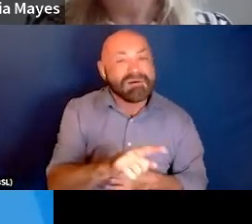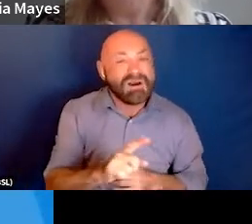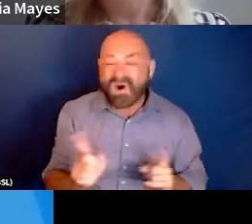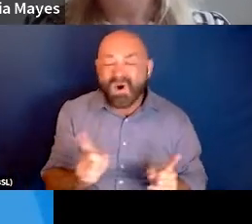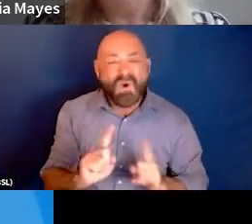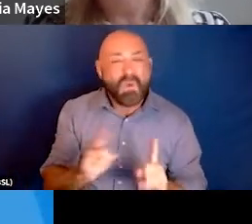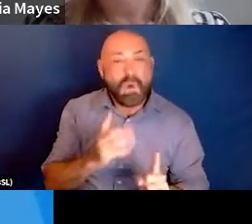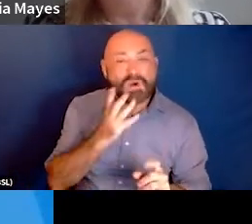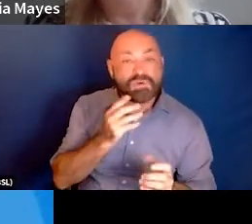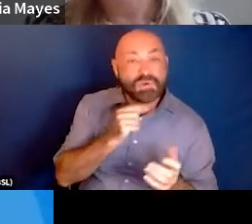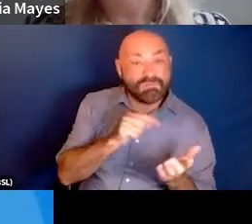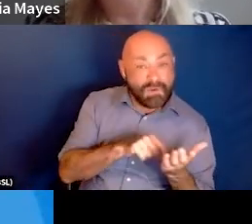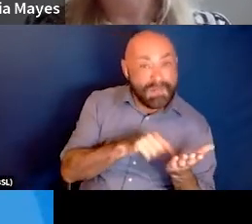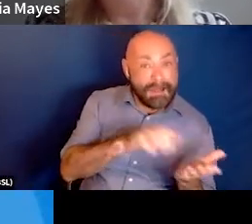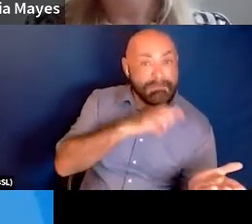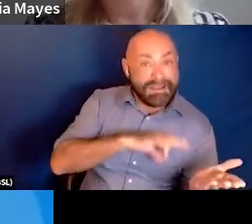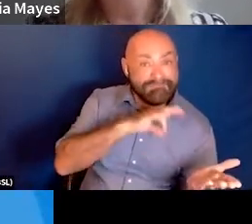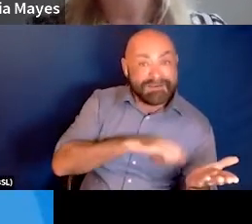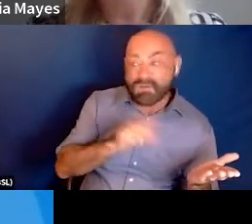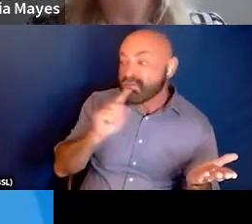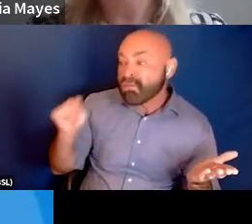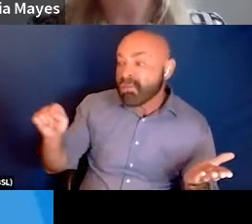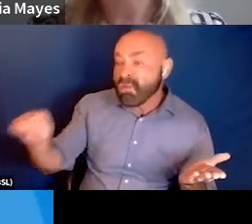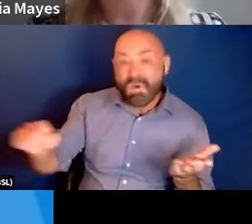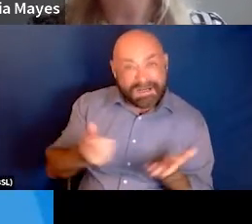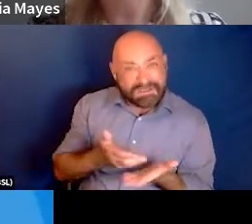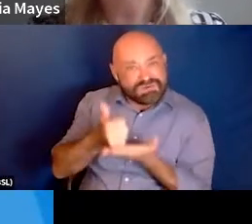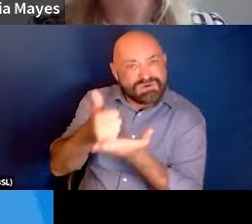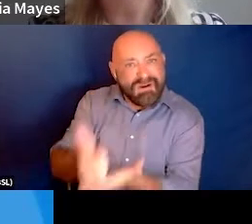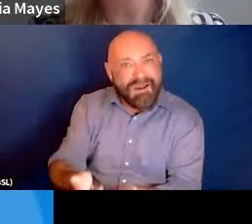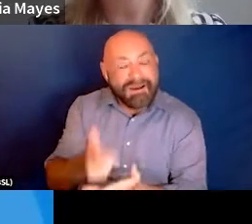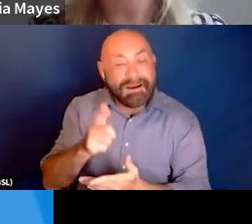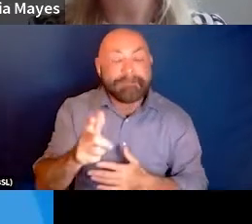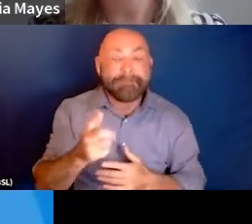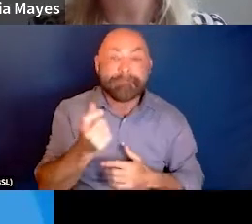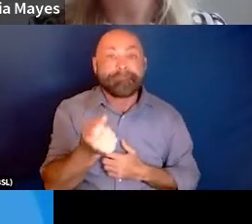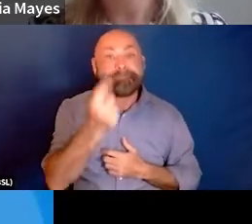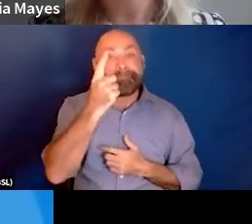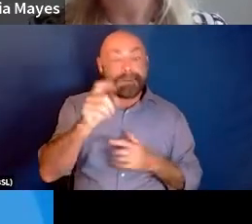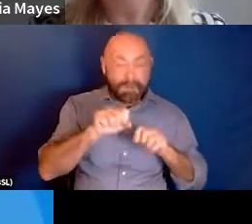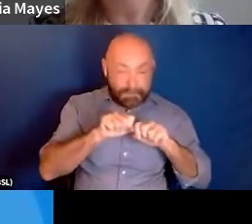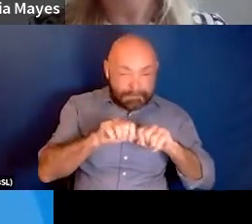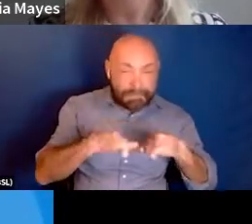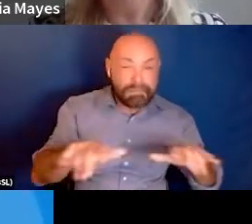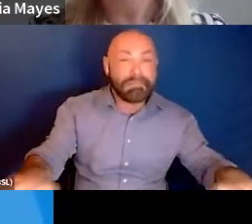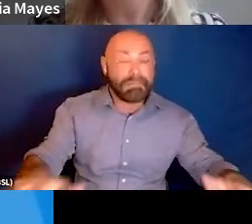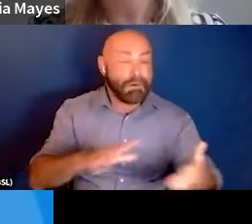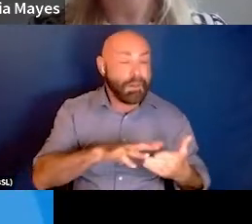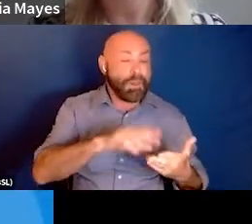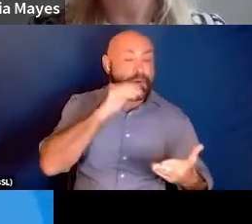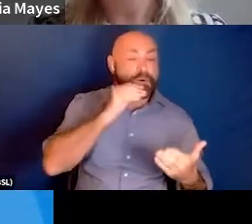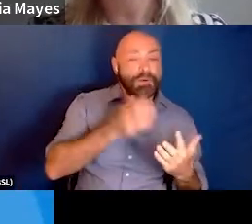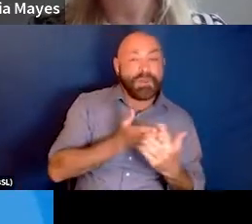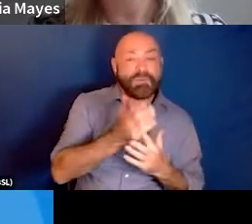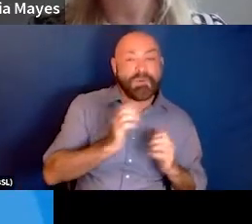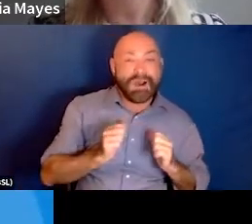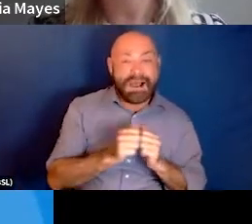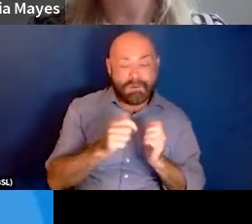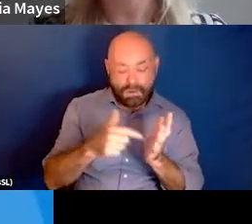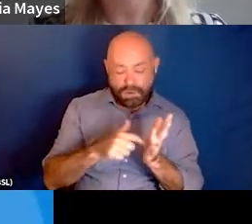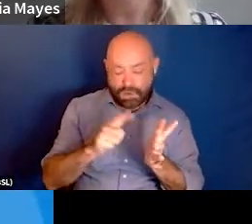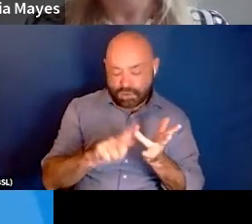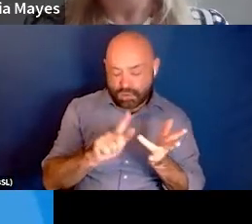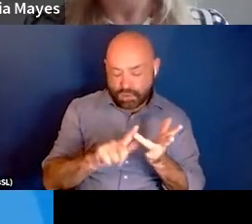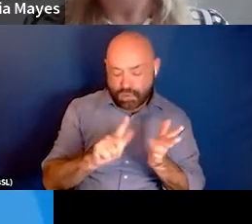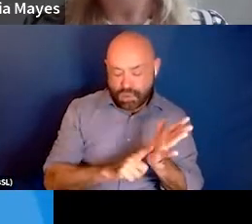other areas as they go through this process. We'll be disseminating this learning and additional resources via our implementation toolkit over the coming